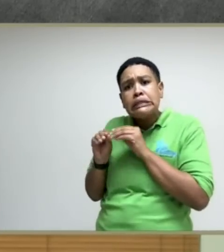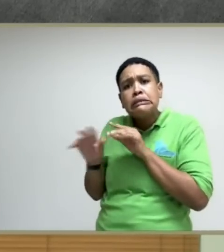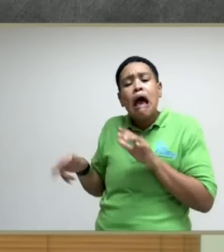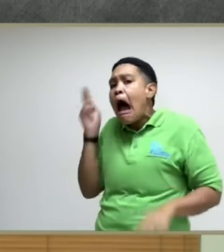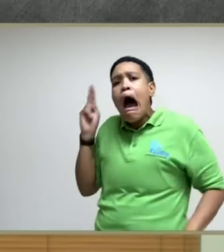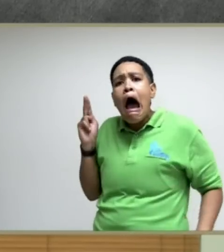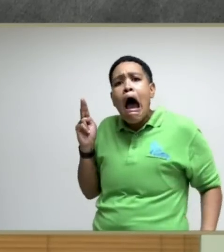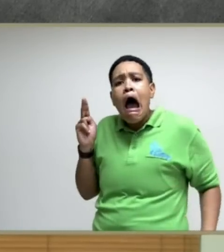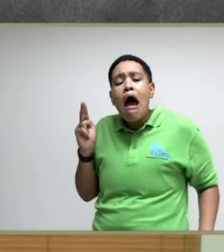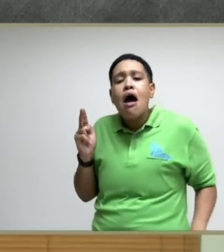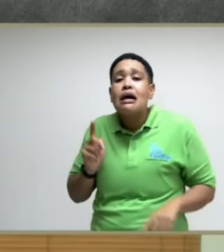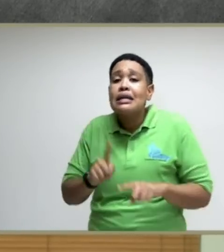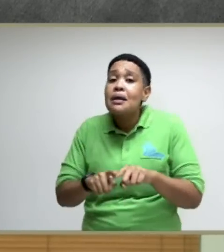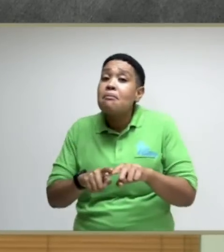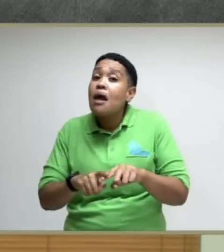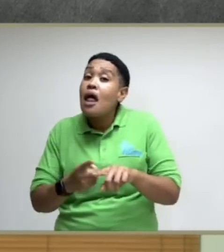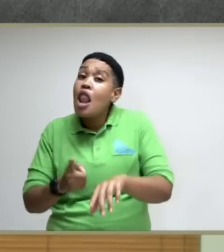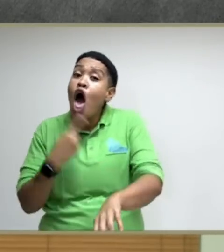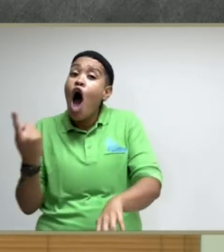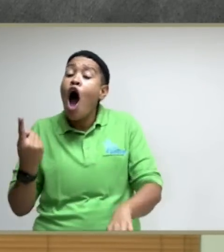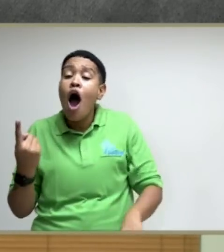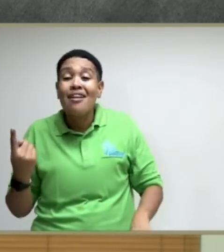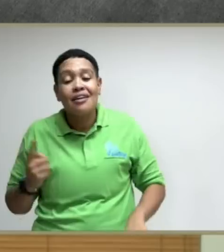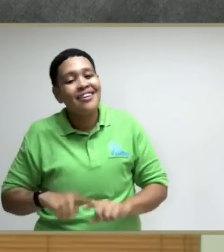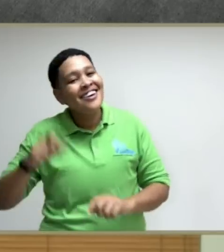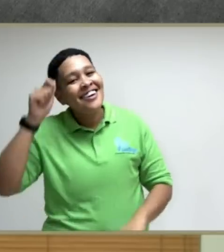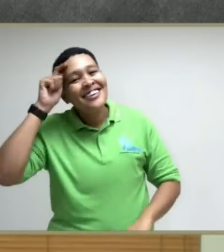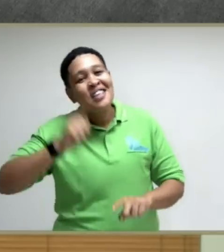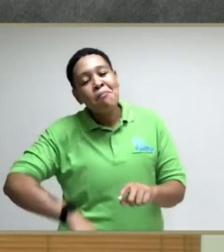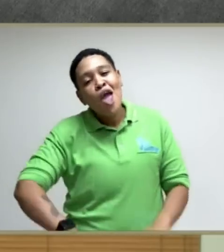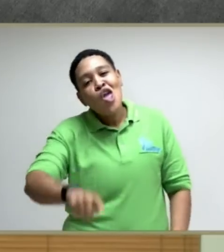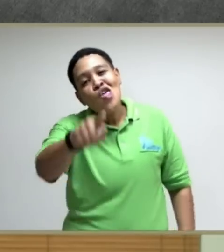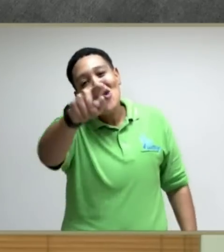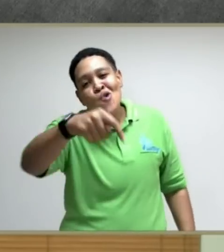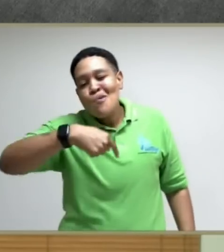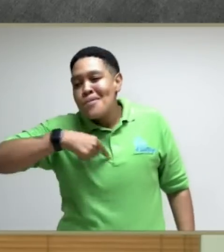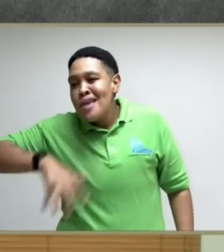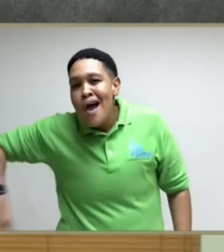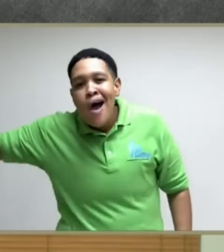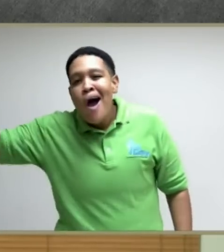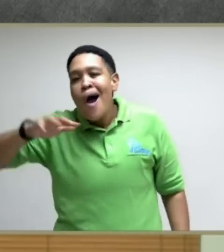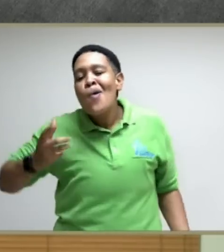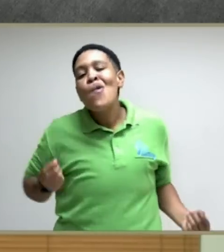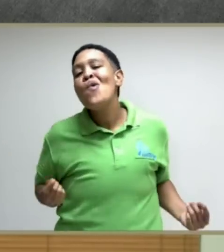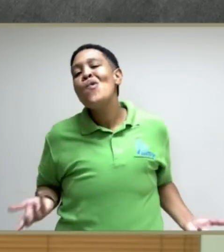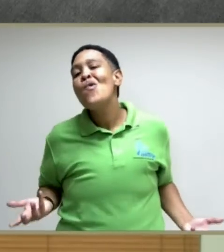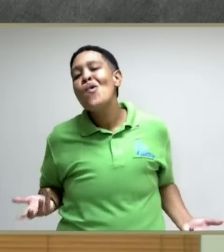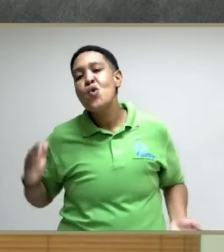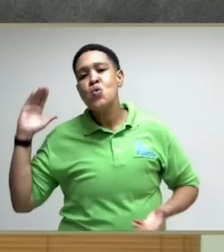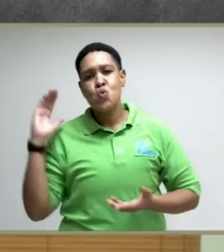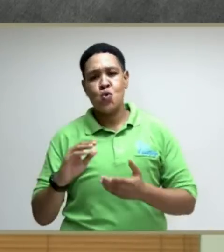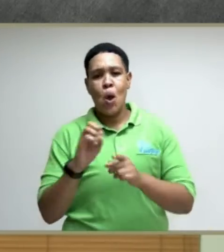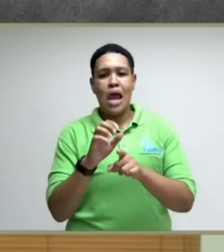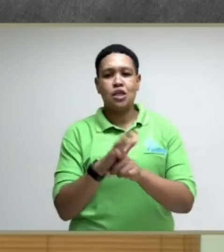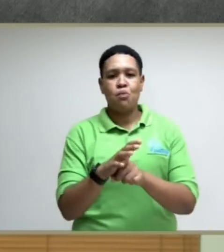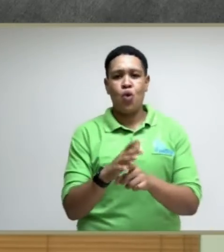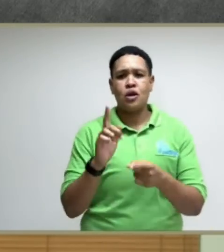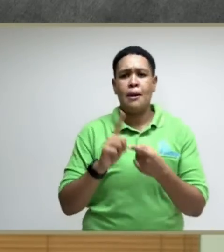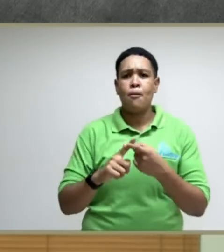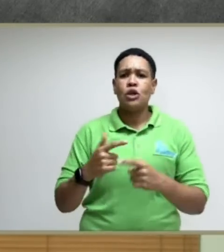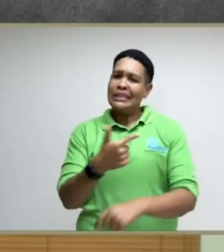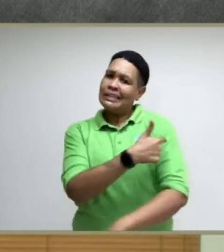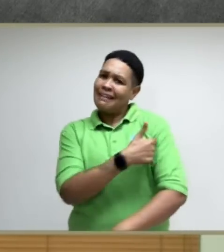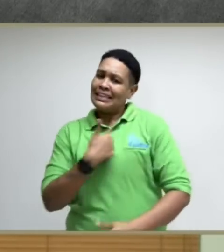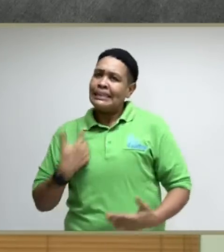it is dependent on you. It is dependent on what you do in terms of reducing your exposure, in terms of getting